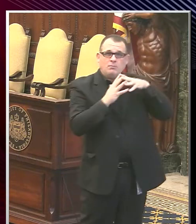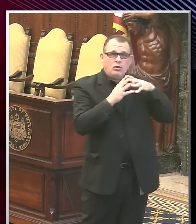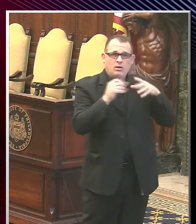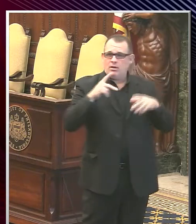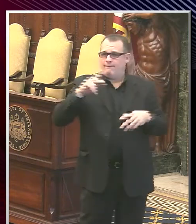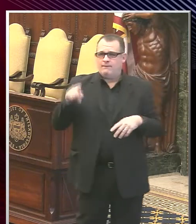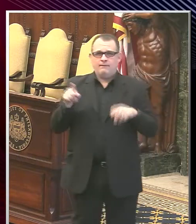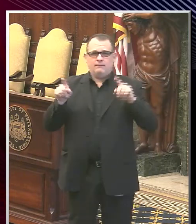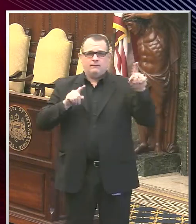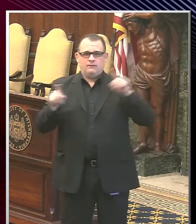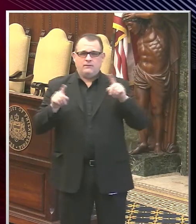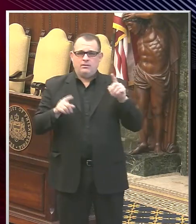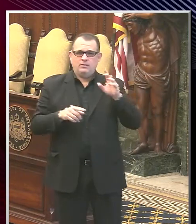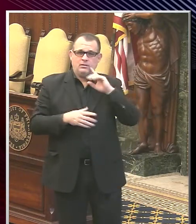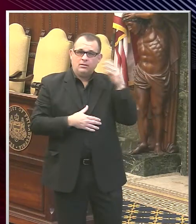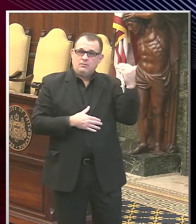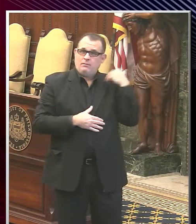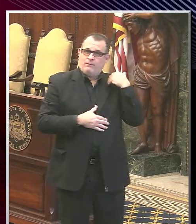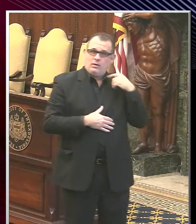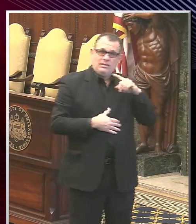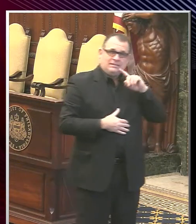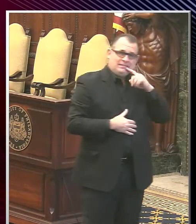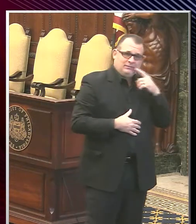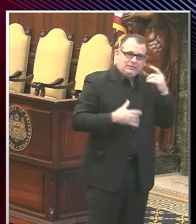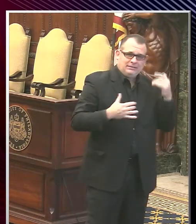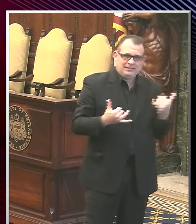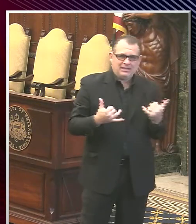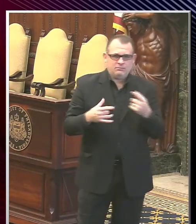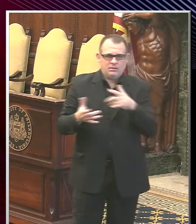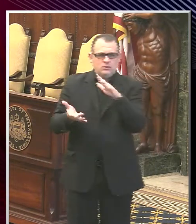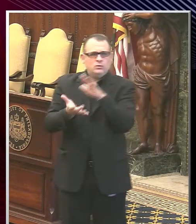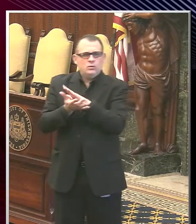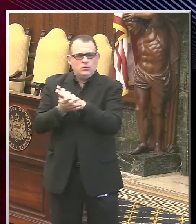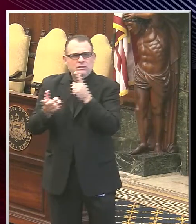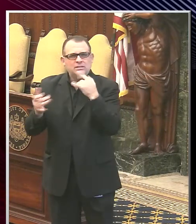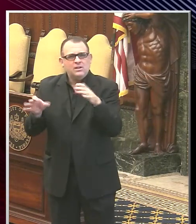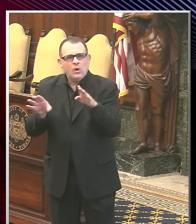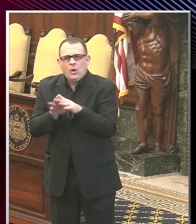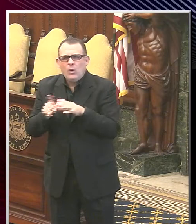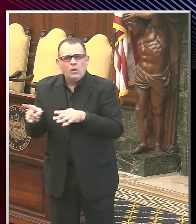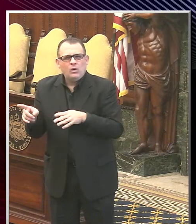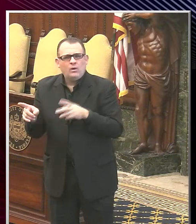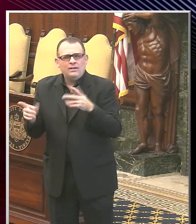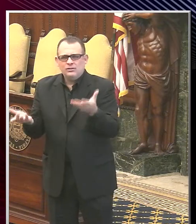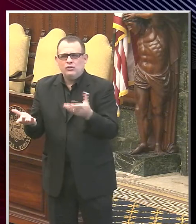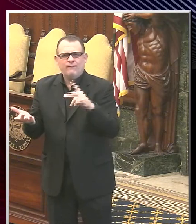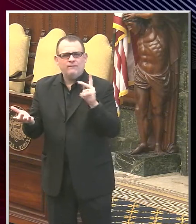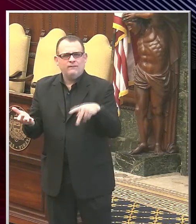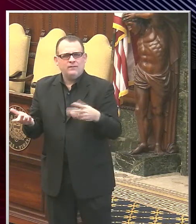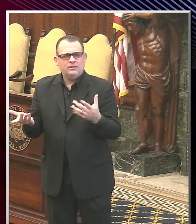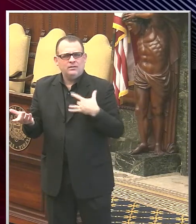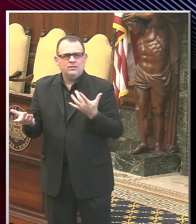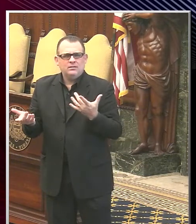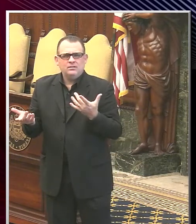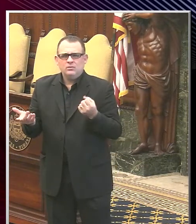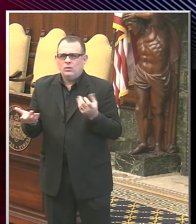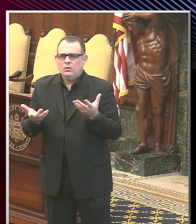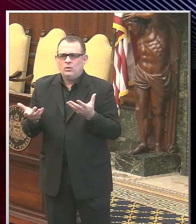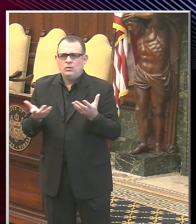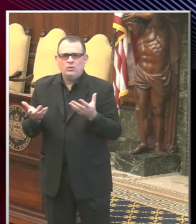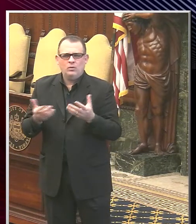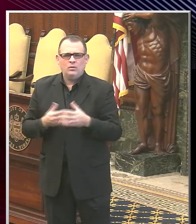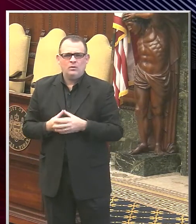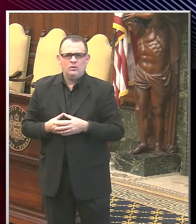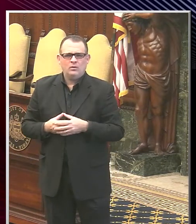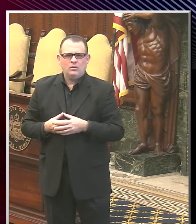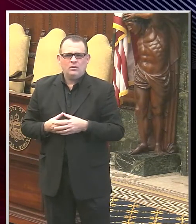severe, but schools are still closed. My question is, how much of the decision-making there and the distinction between what's happening here